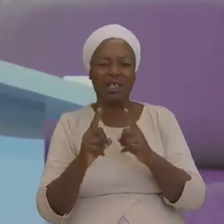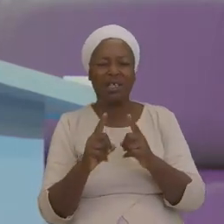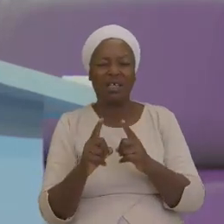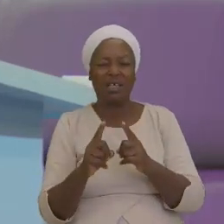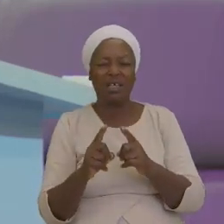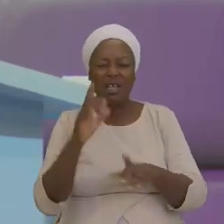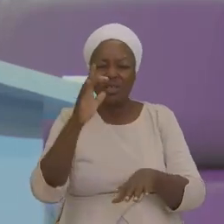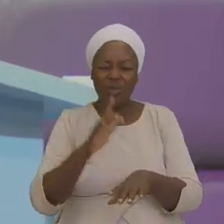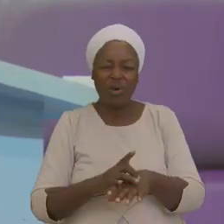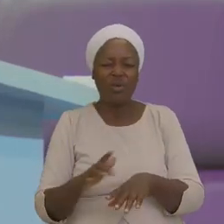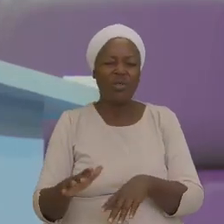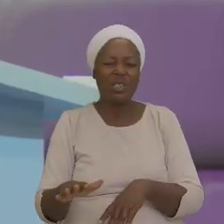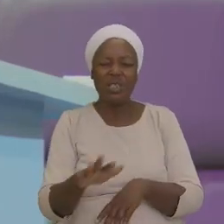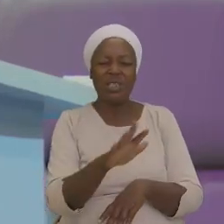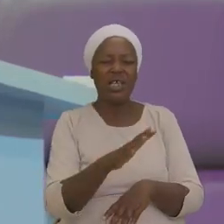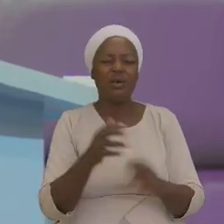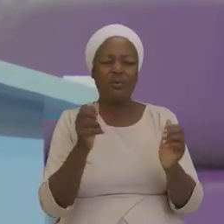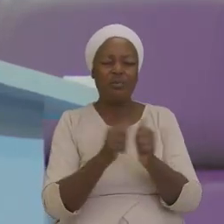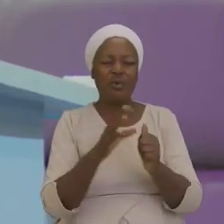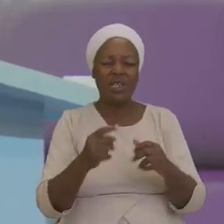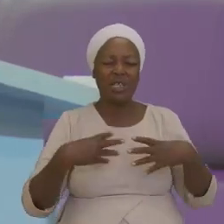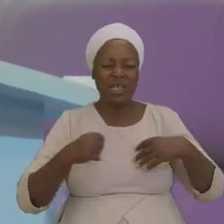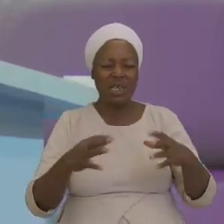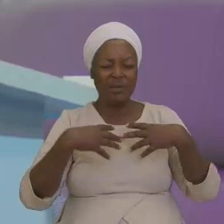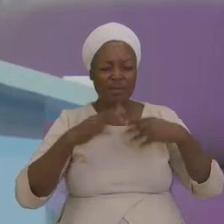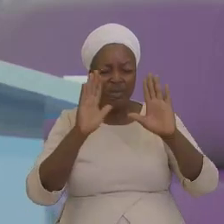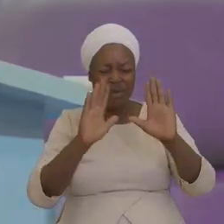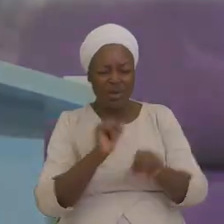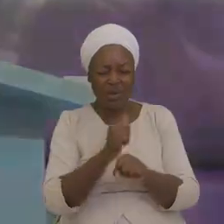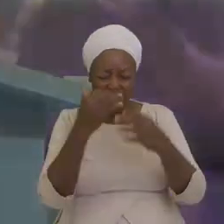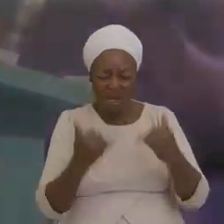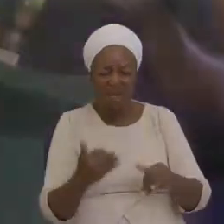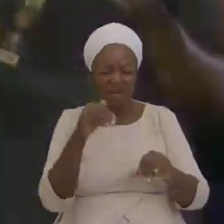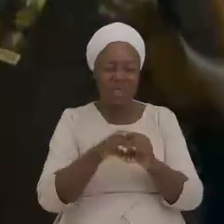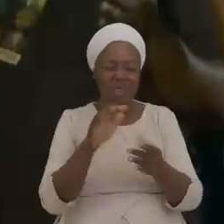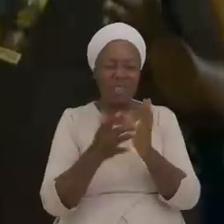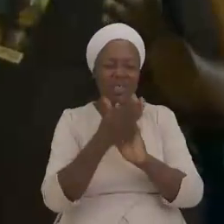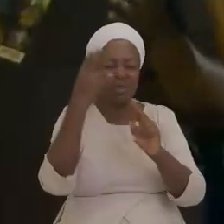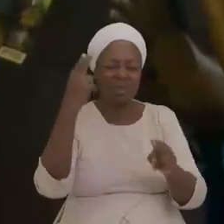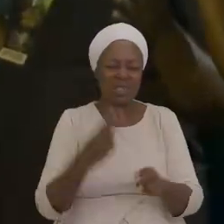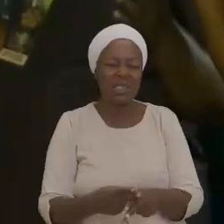Touch them with the healing miracle in Jesus' name.